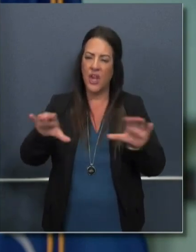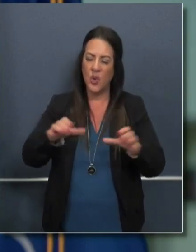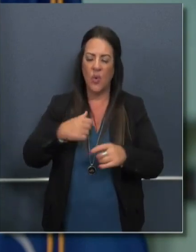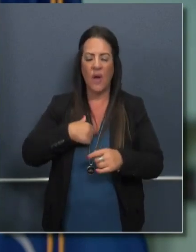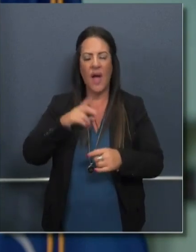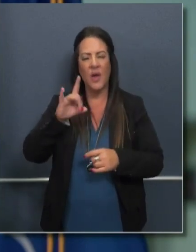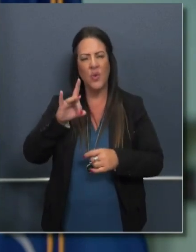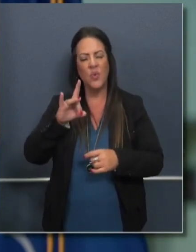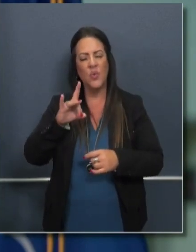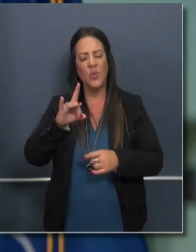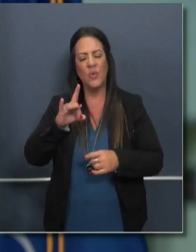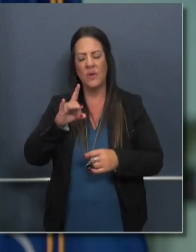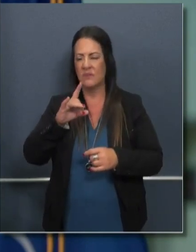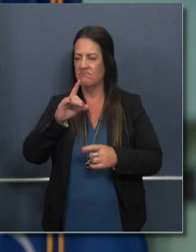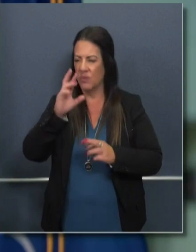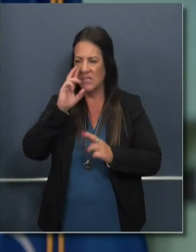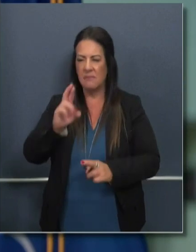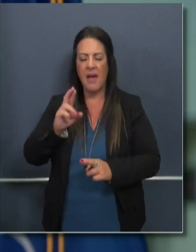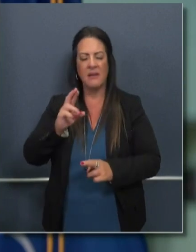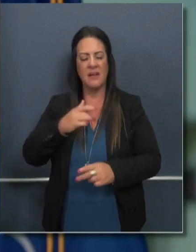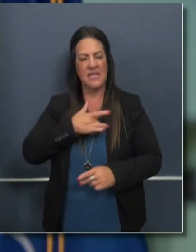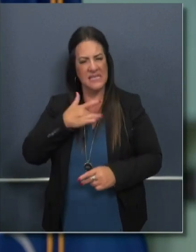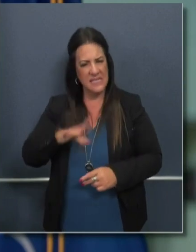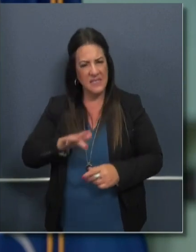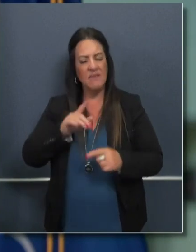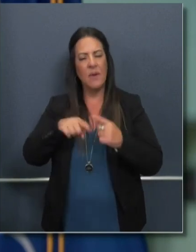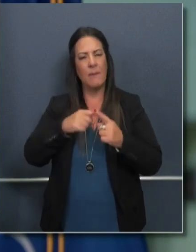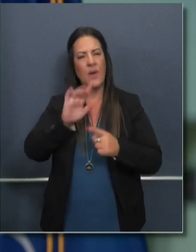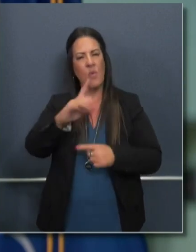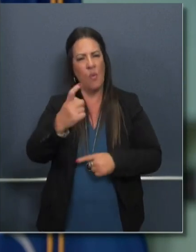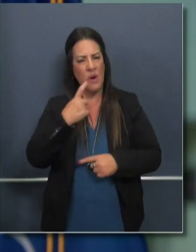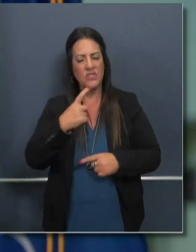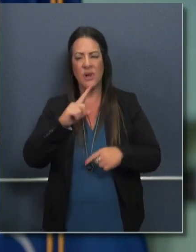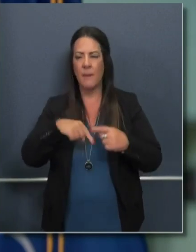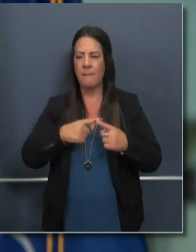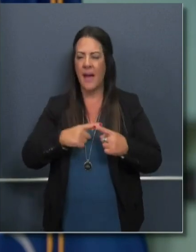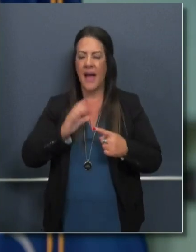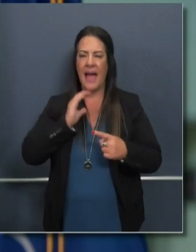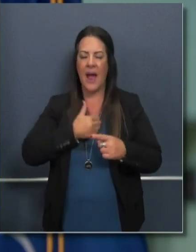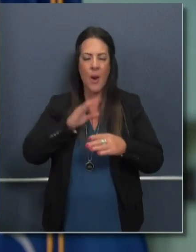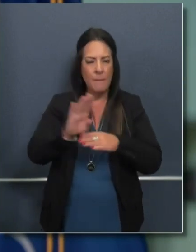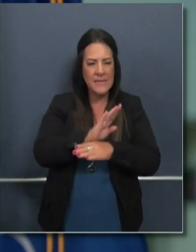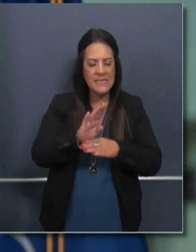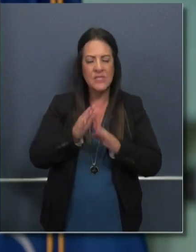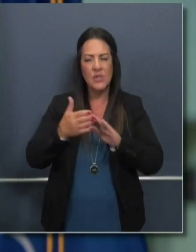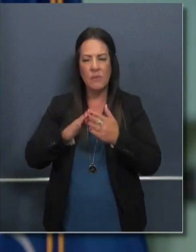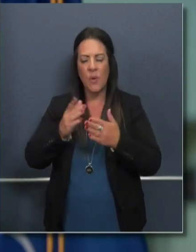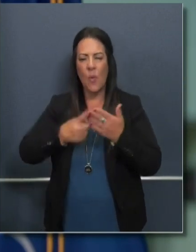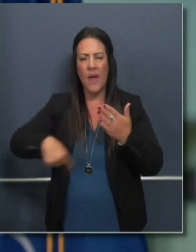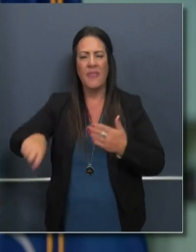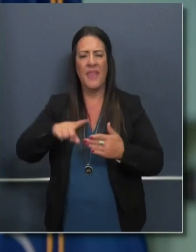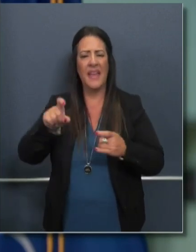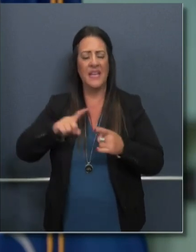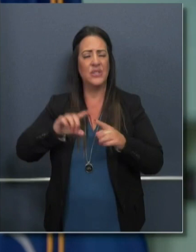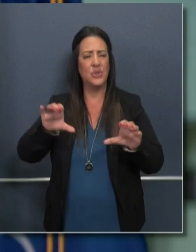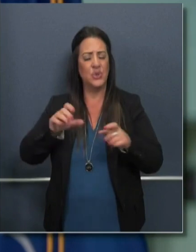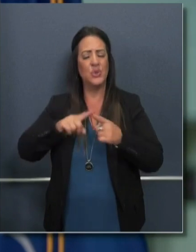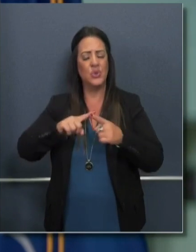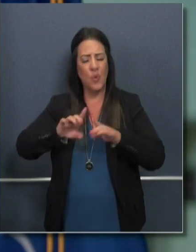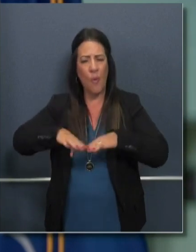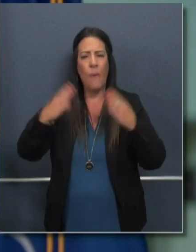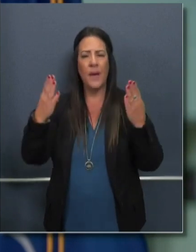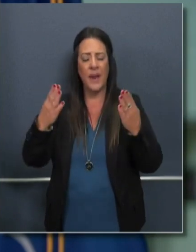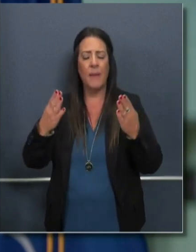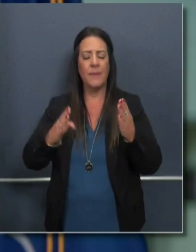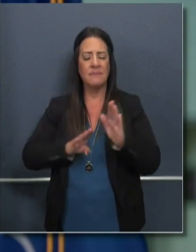am very sensitive to answer your question about the vibrancy of our business community. And again, I don't come at